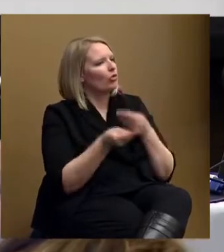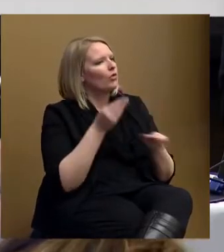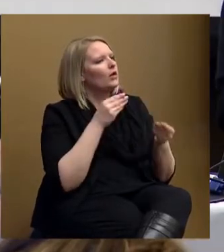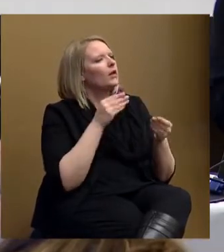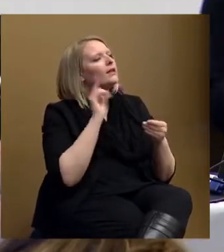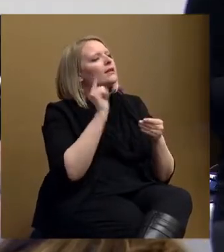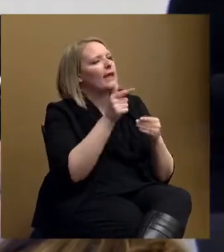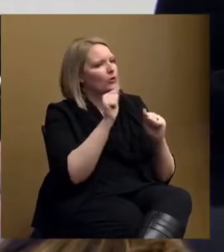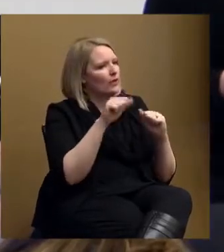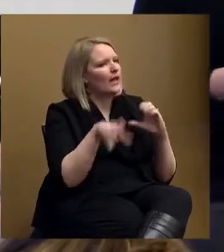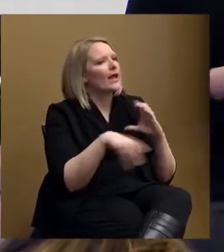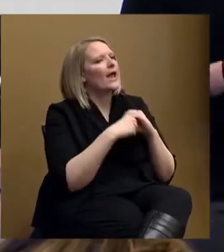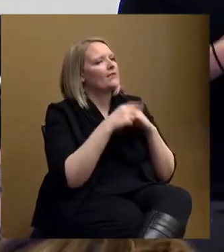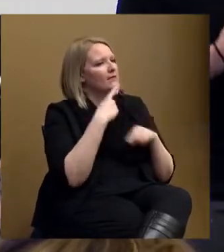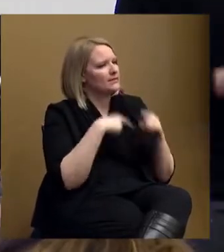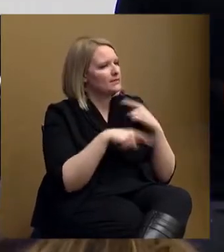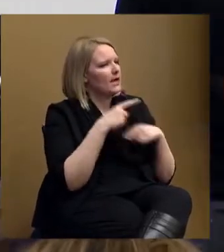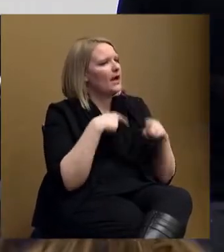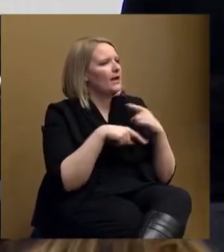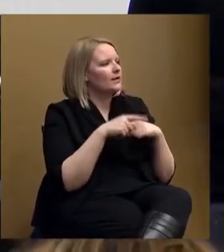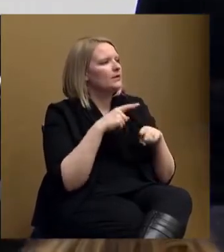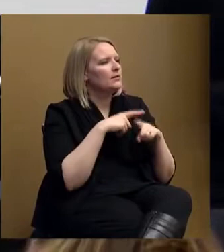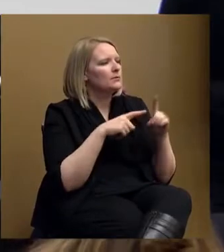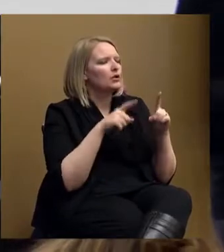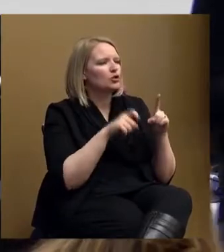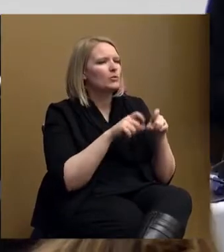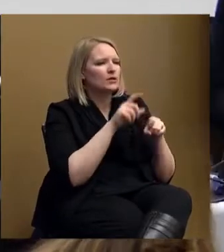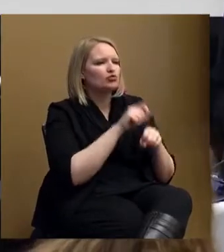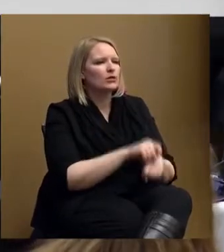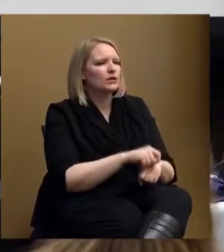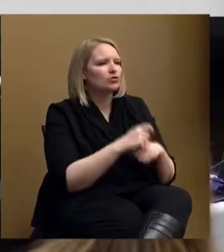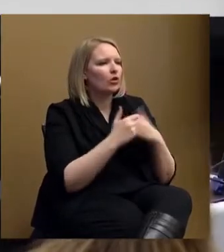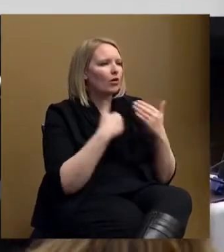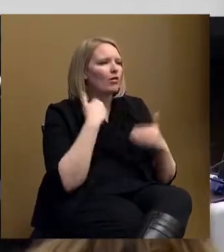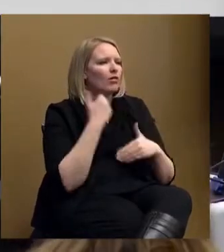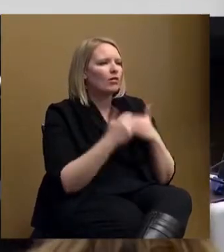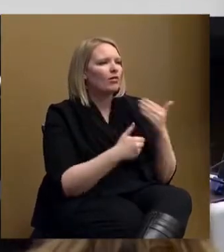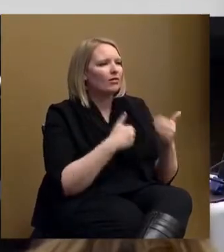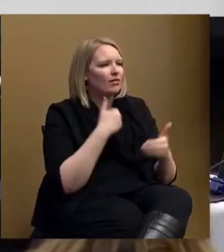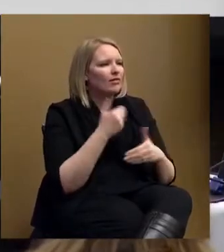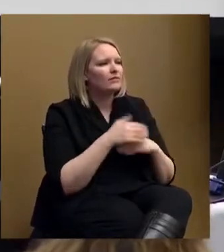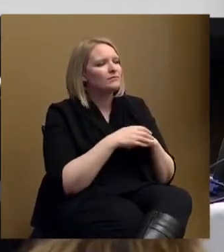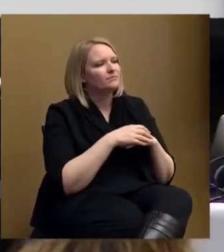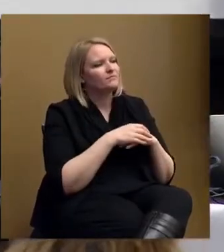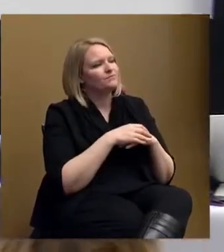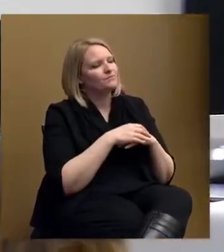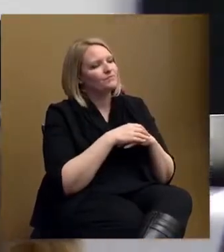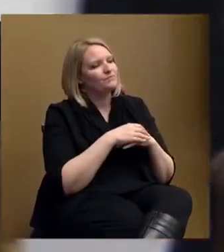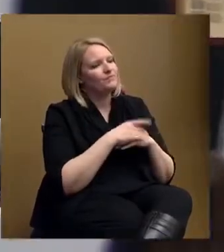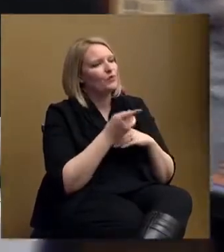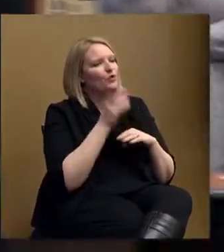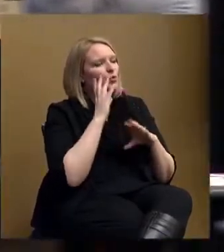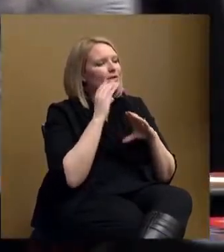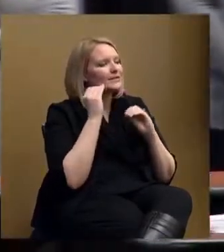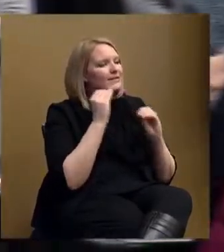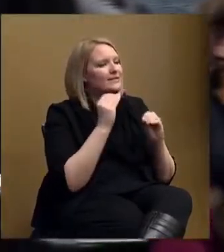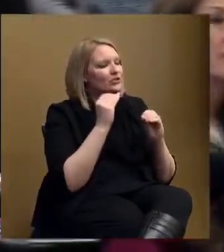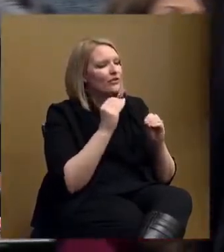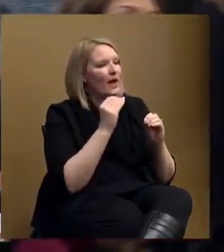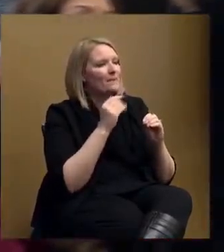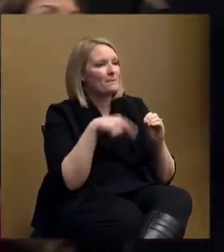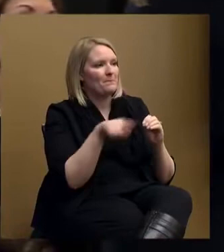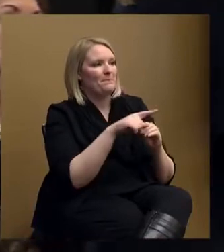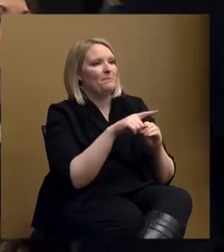pair that sign. But I would do it in a very traditional manner where you're, where you're teaching the child to